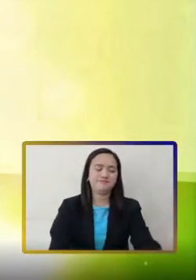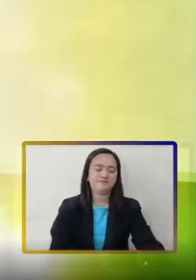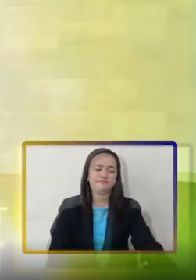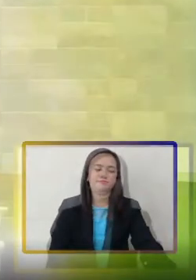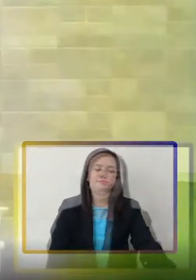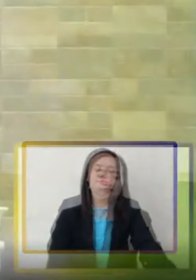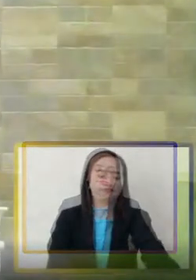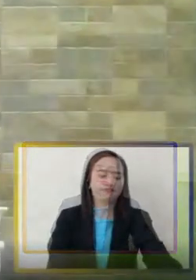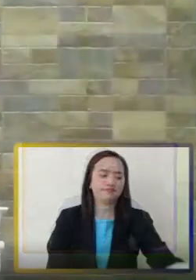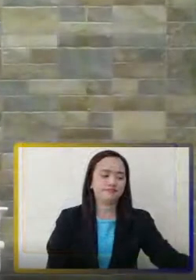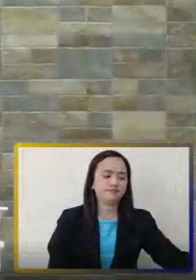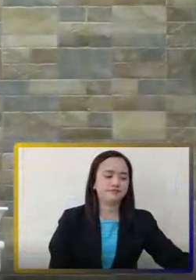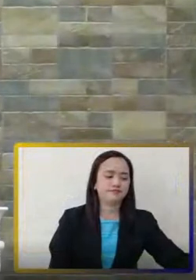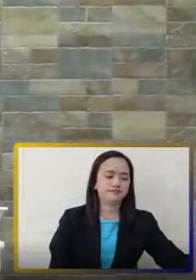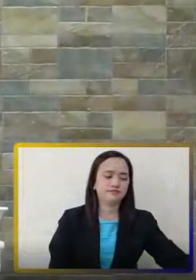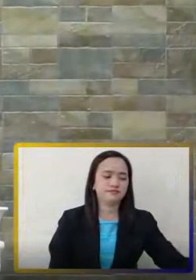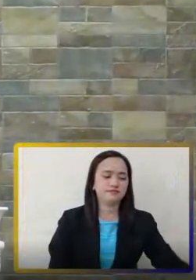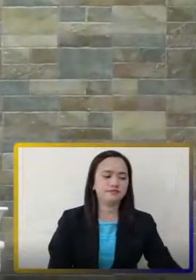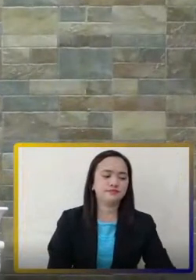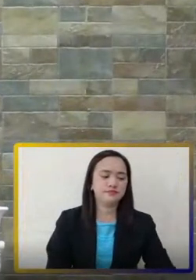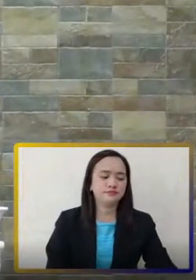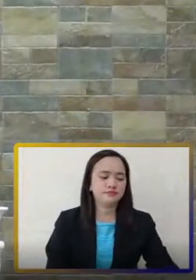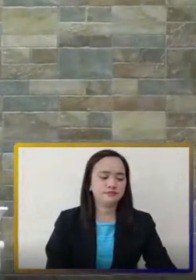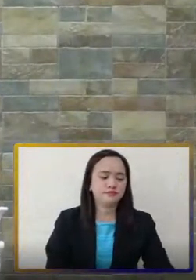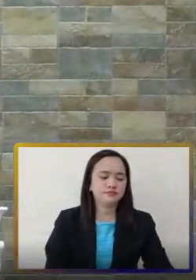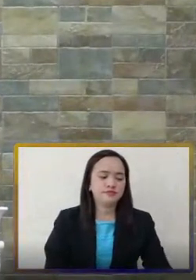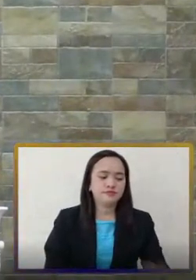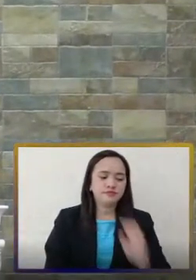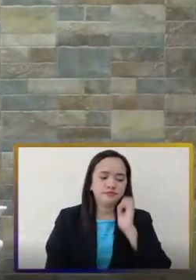done. Amen. Please be seated.